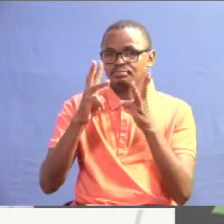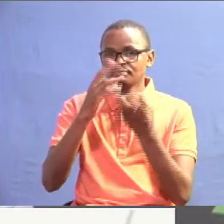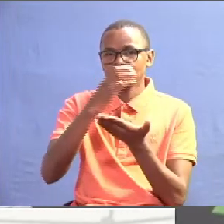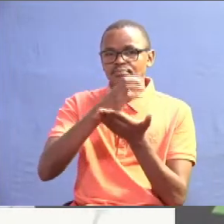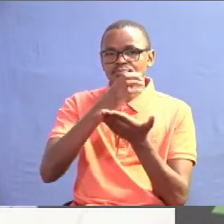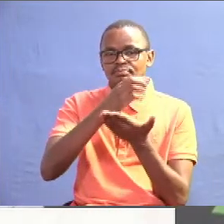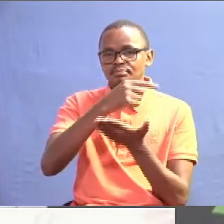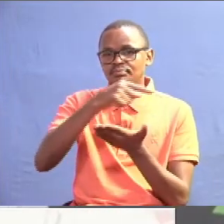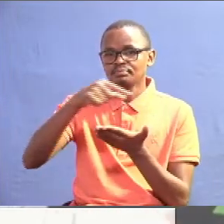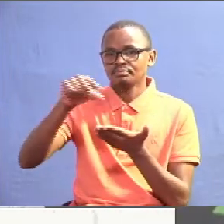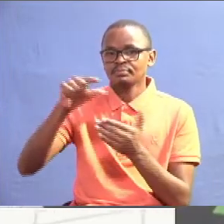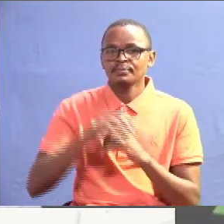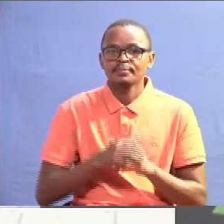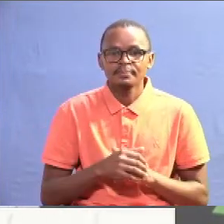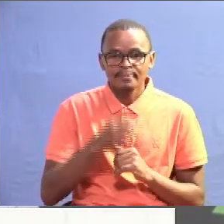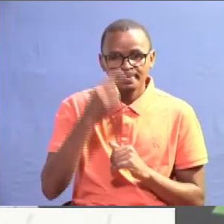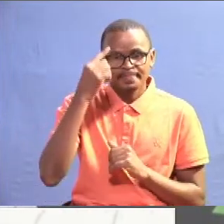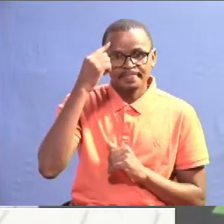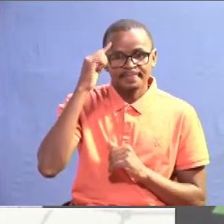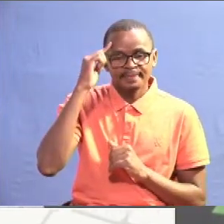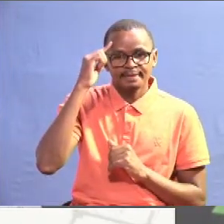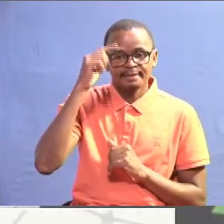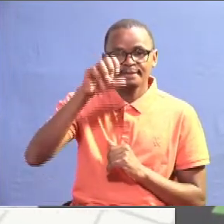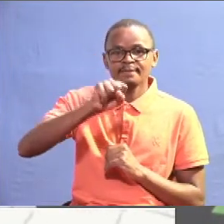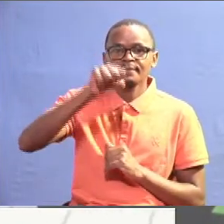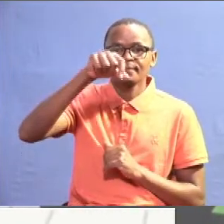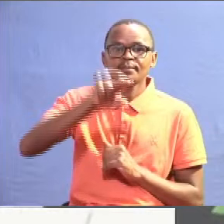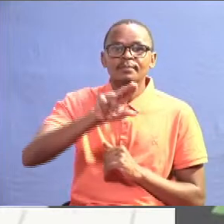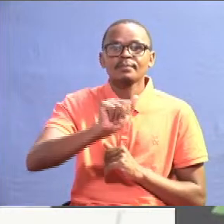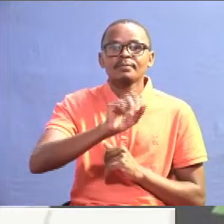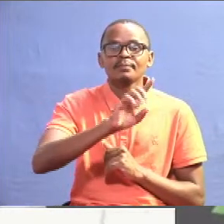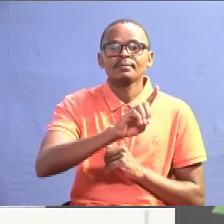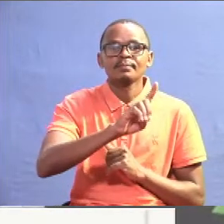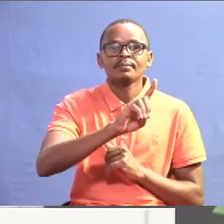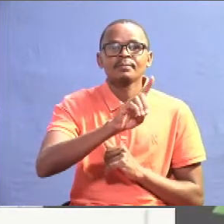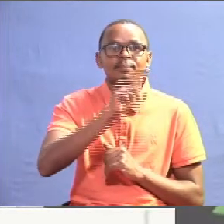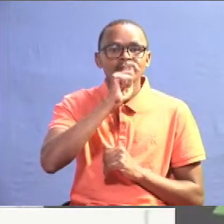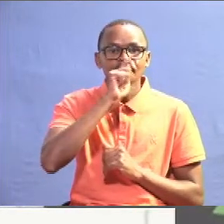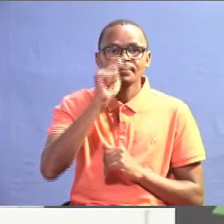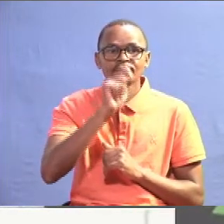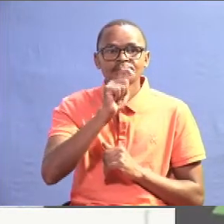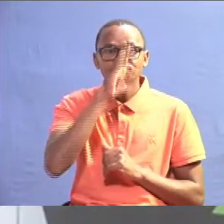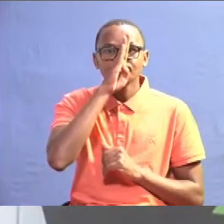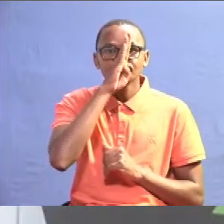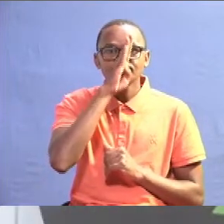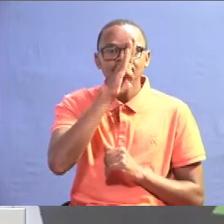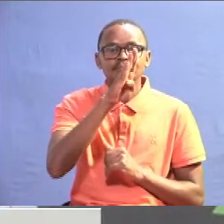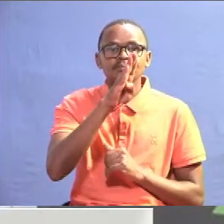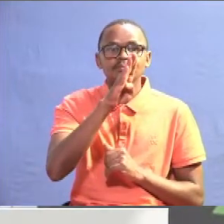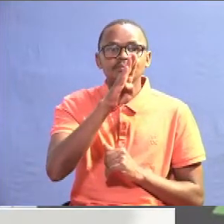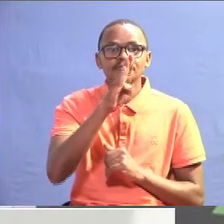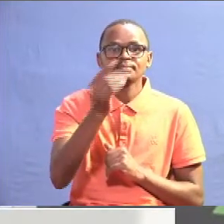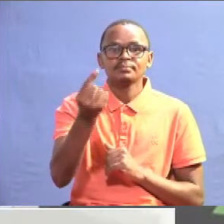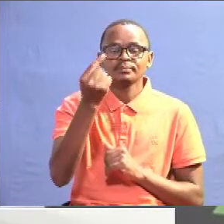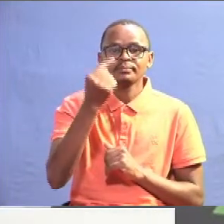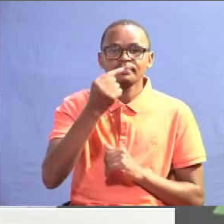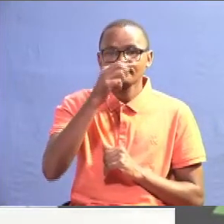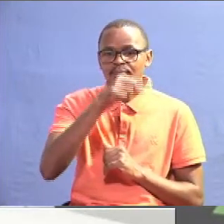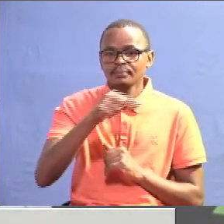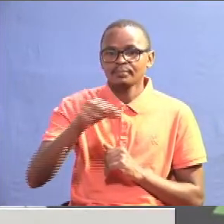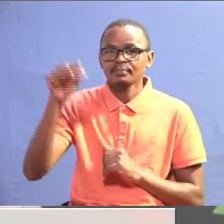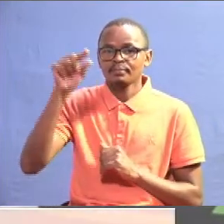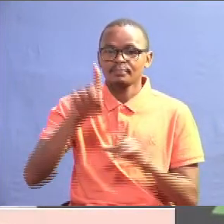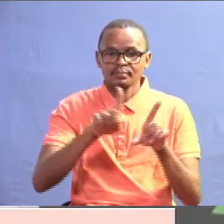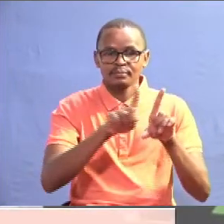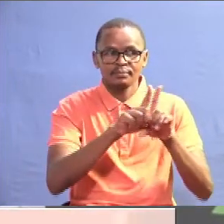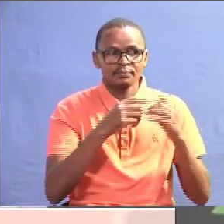qualifiers. For the squad that was in Tanzania, most of them will be in the upcoming qualifiers, and